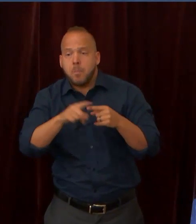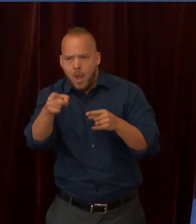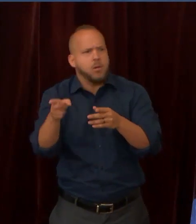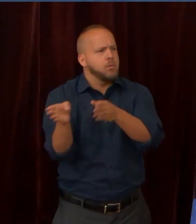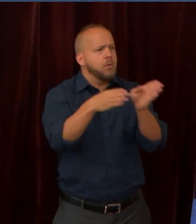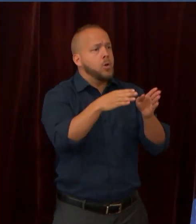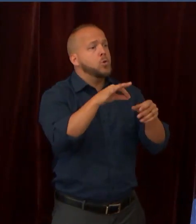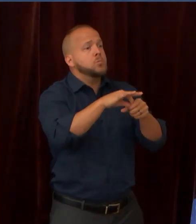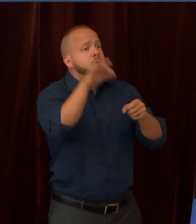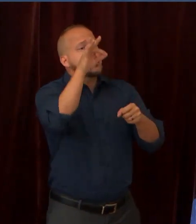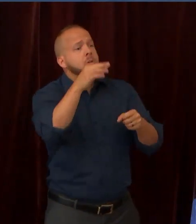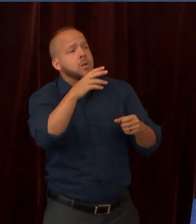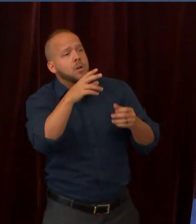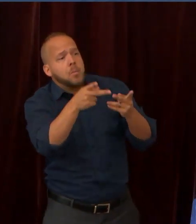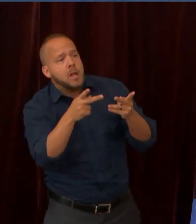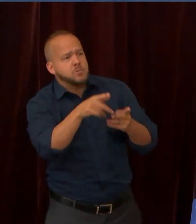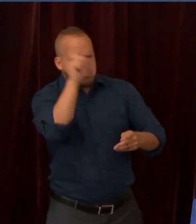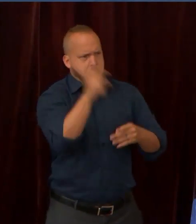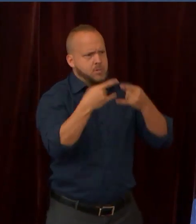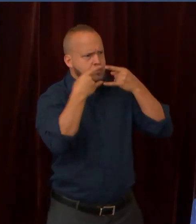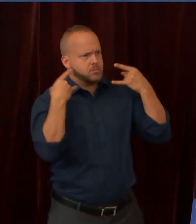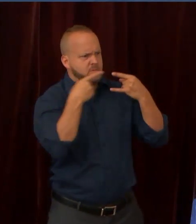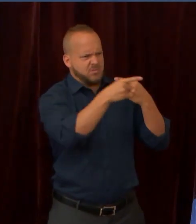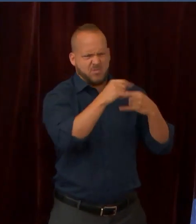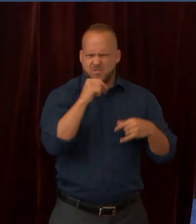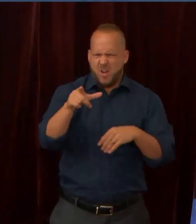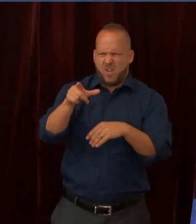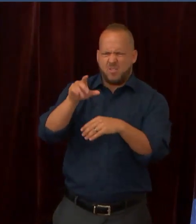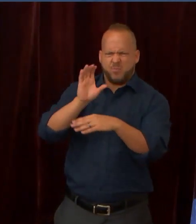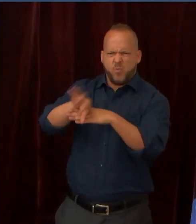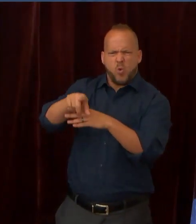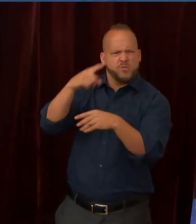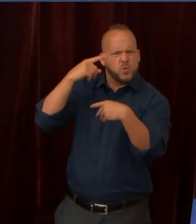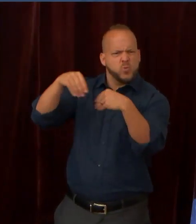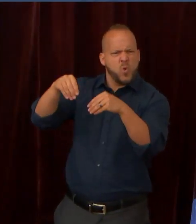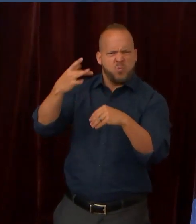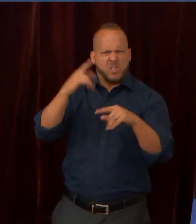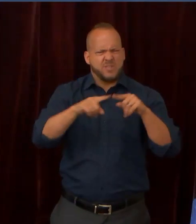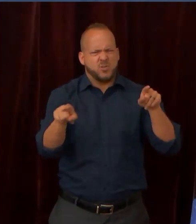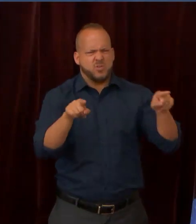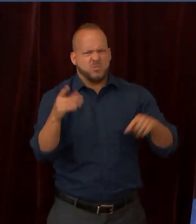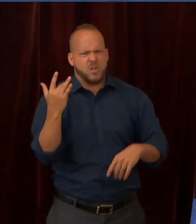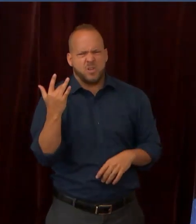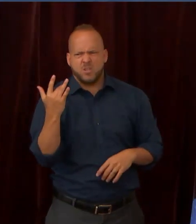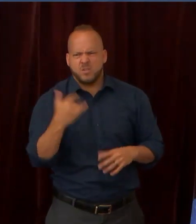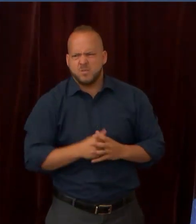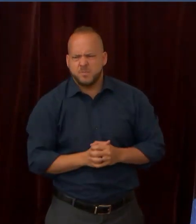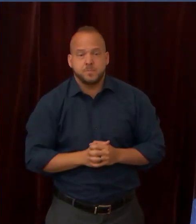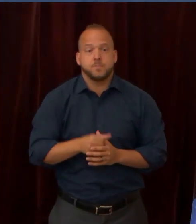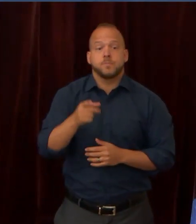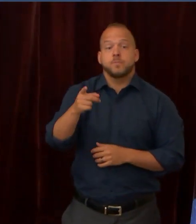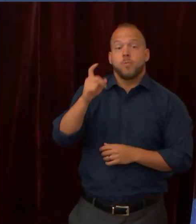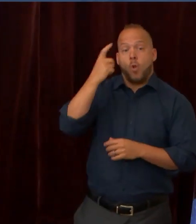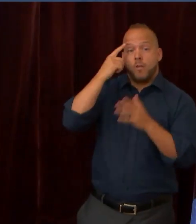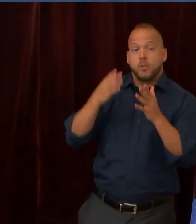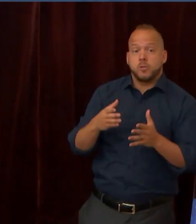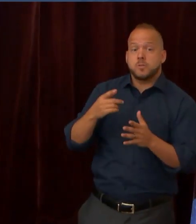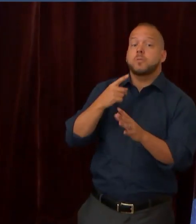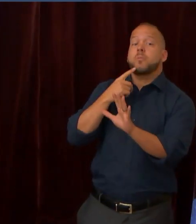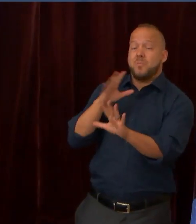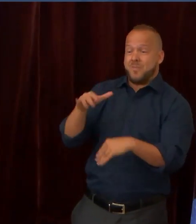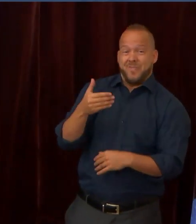Yes, well, we're going to have more to say about face coverings probably either Thursday or Friday. So we will be having